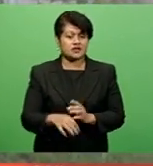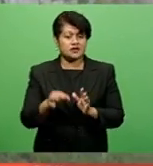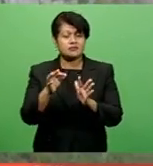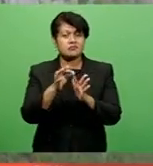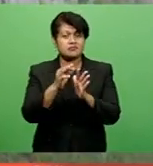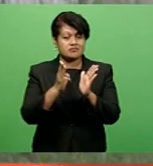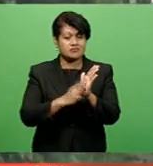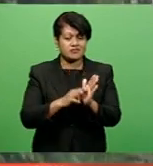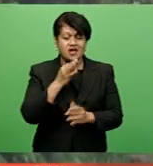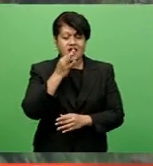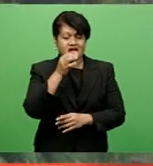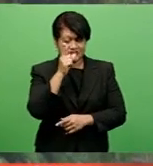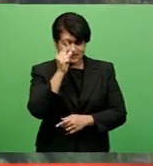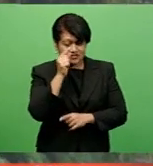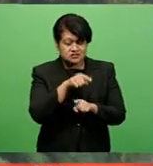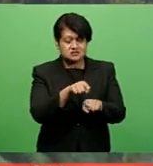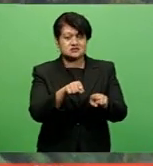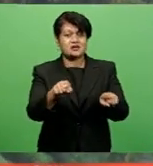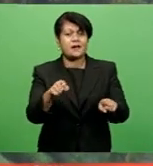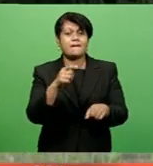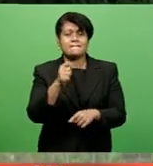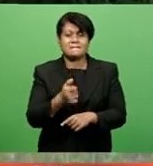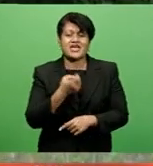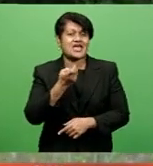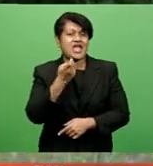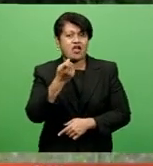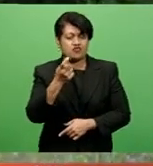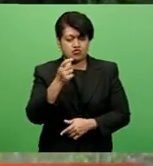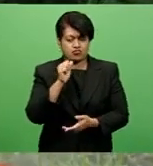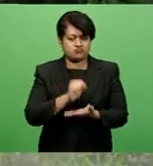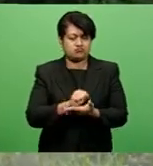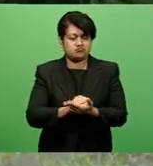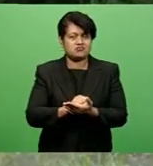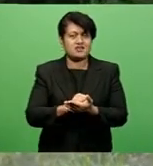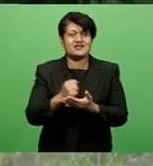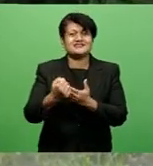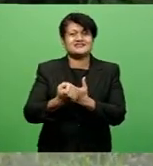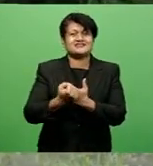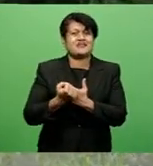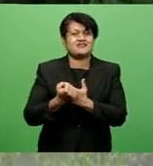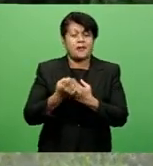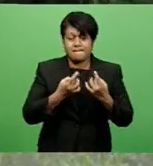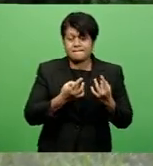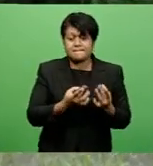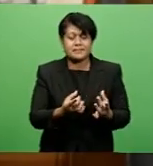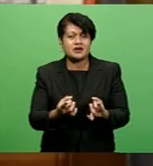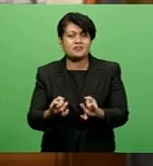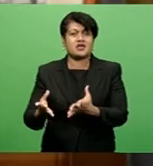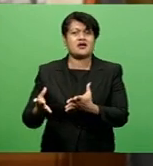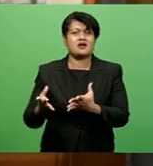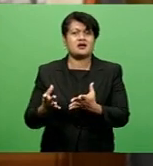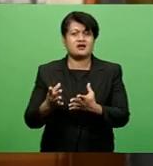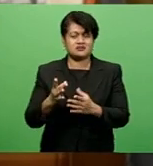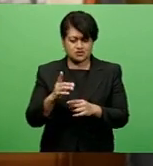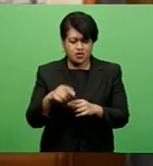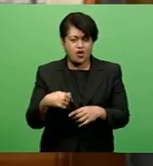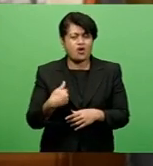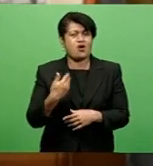is calling on Fijians to take precautionary measures to ensure safety. Prepare as you always